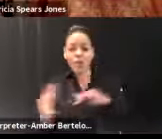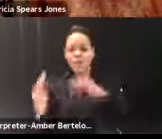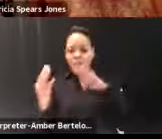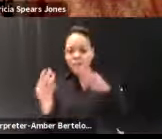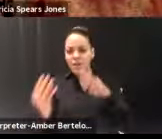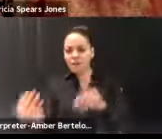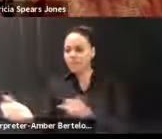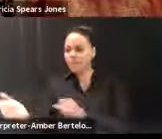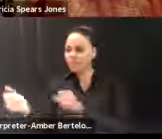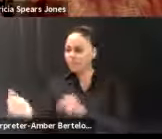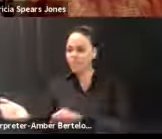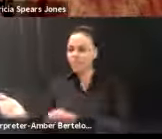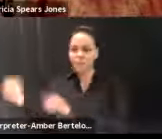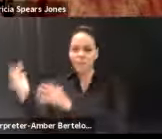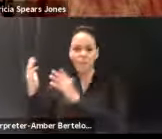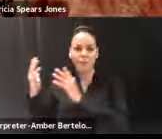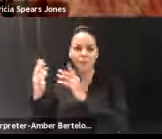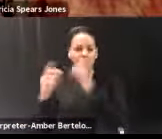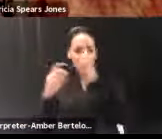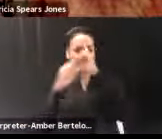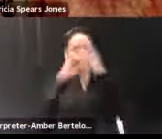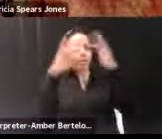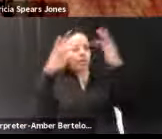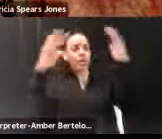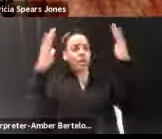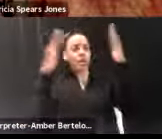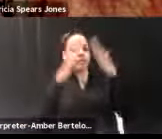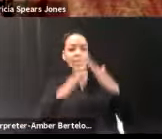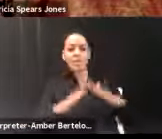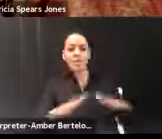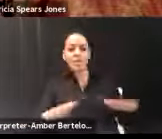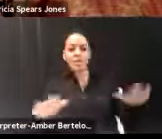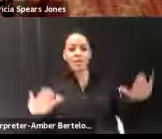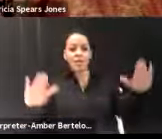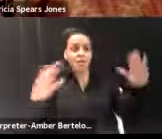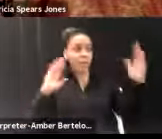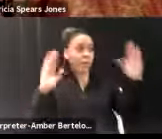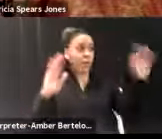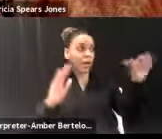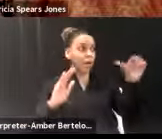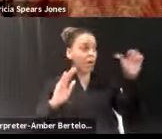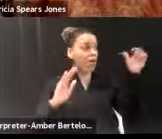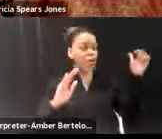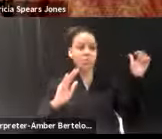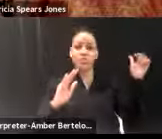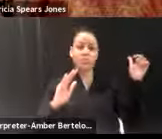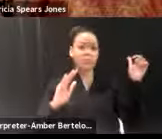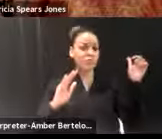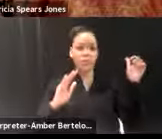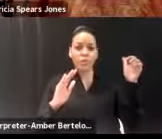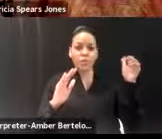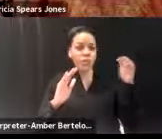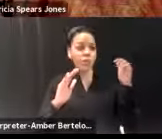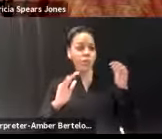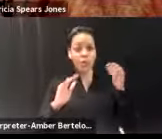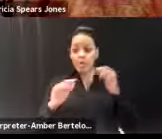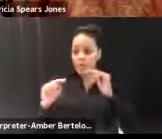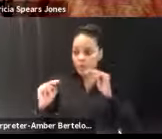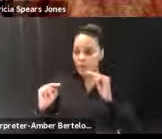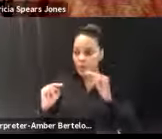A phantasm of peace, a peace unlike the other ones, negotiated and then neglected,